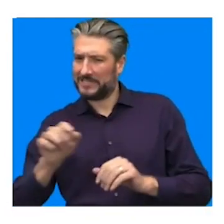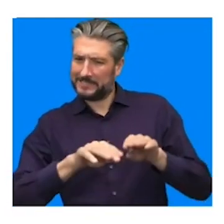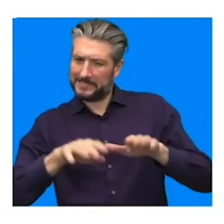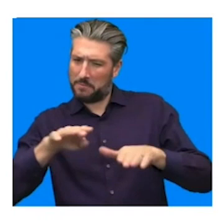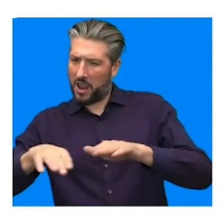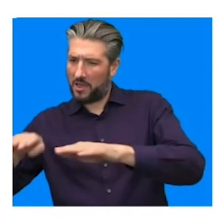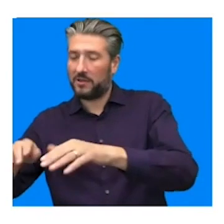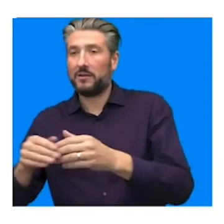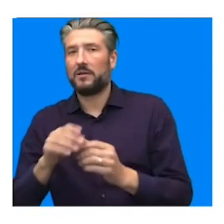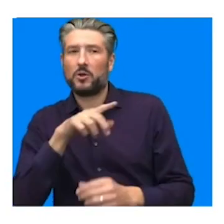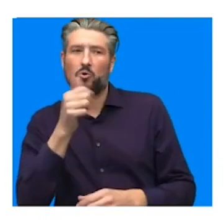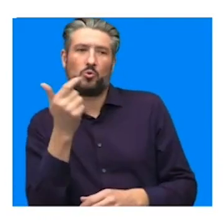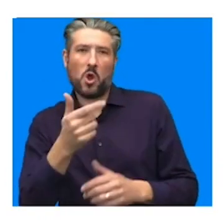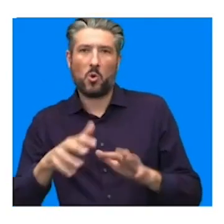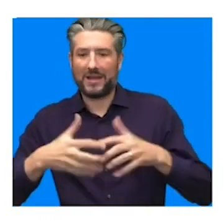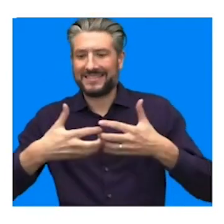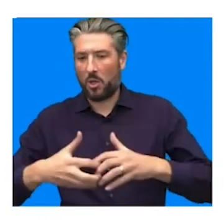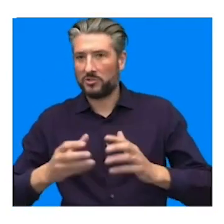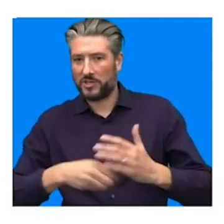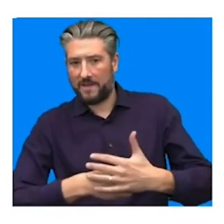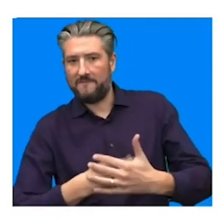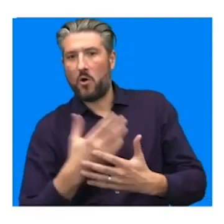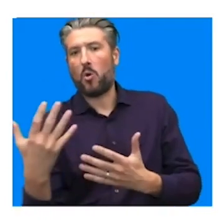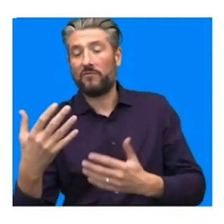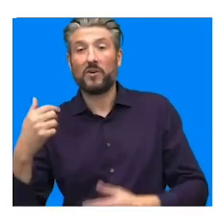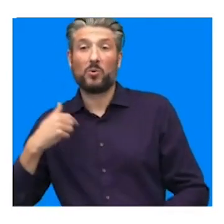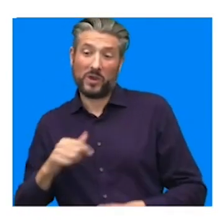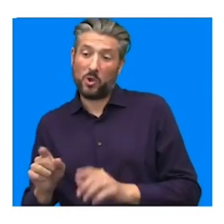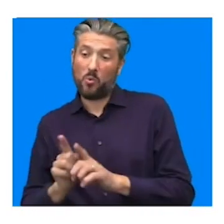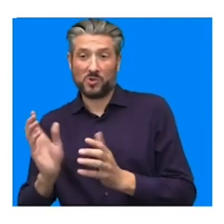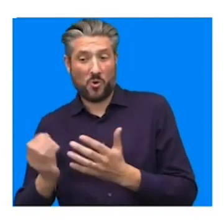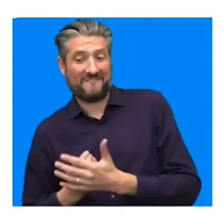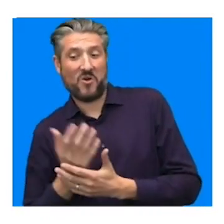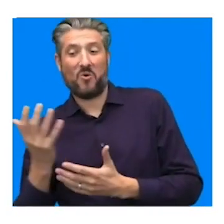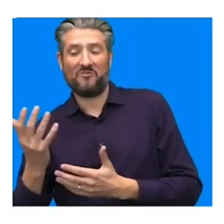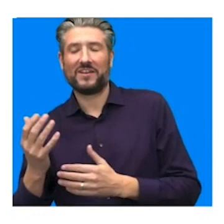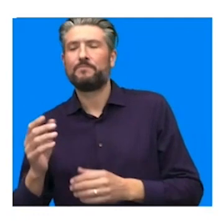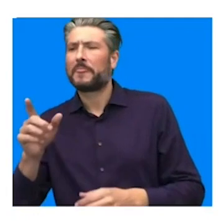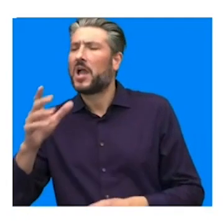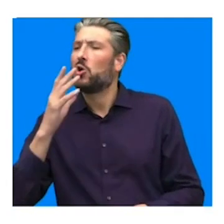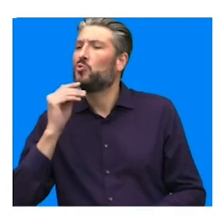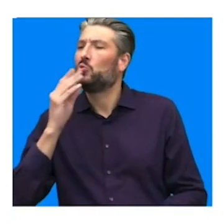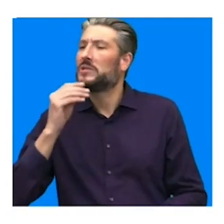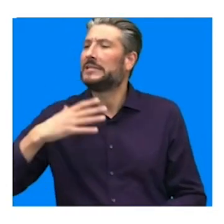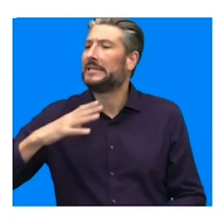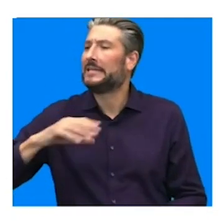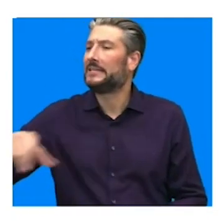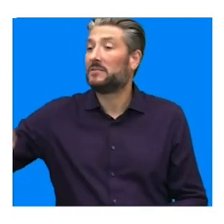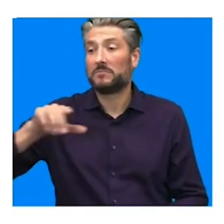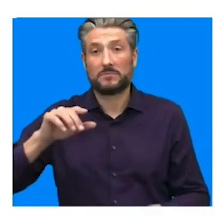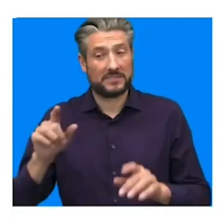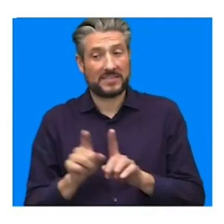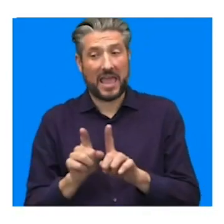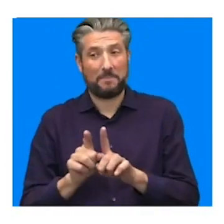technologies evolve, we have to evolve with it. But again, the user needs part tends to stay the same. The trick here